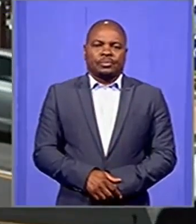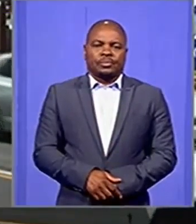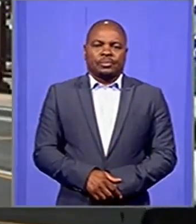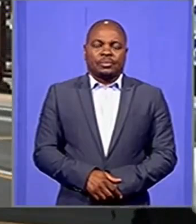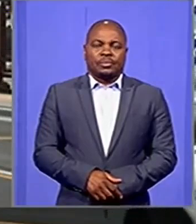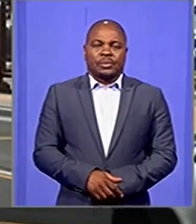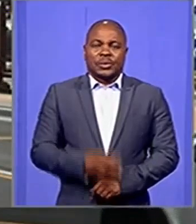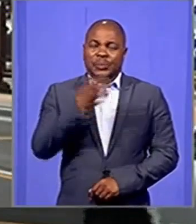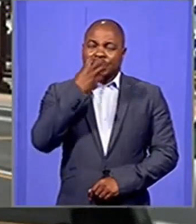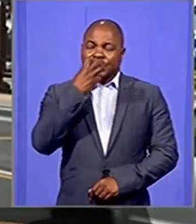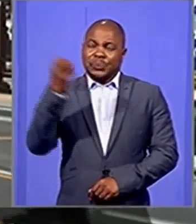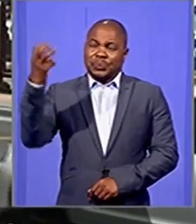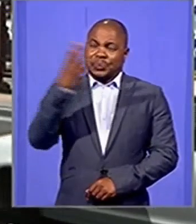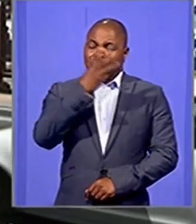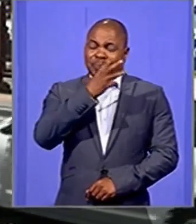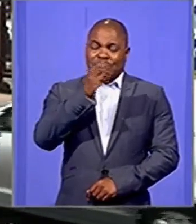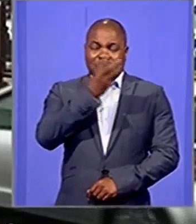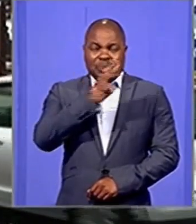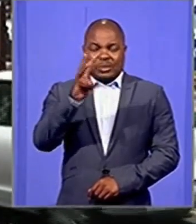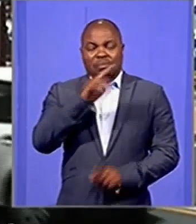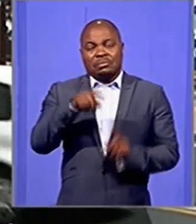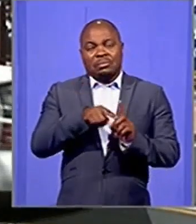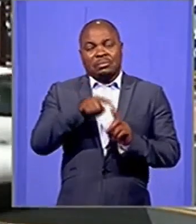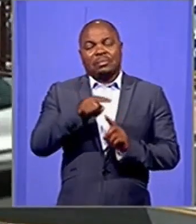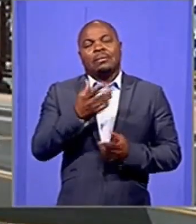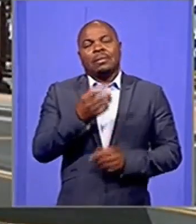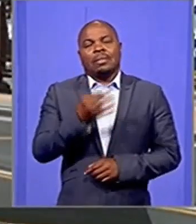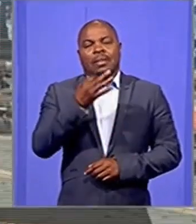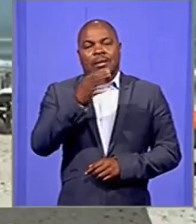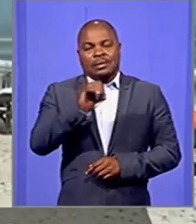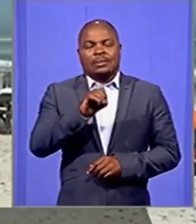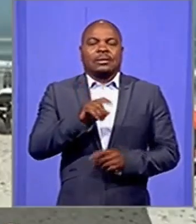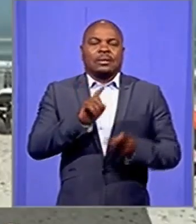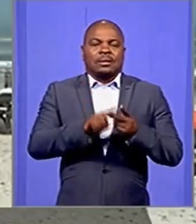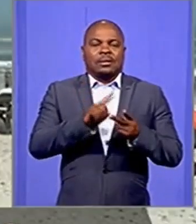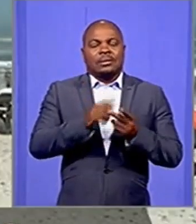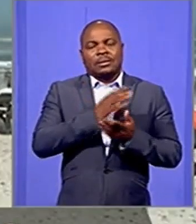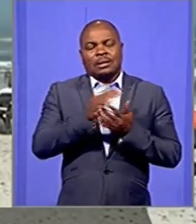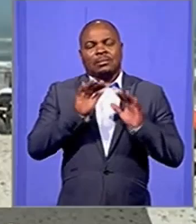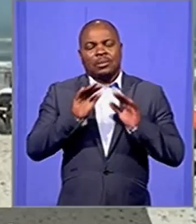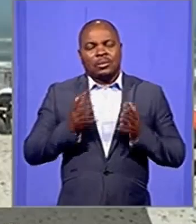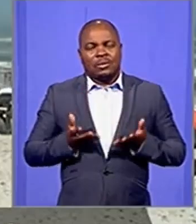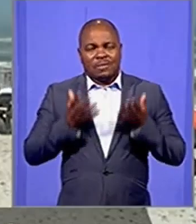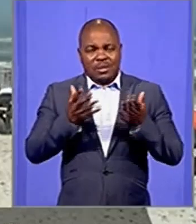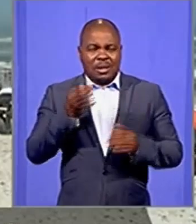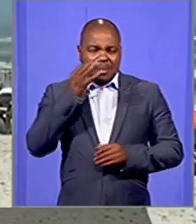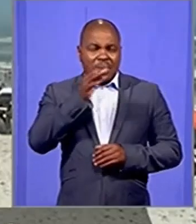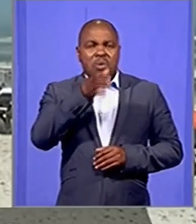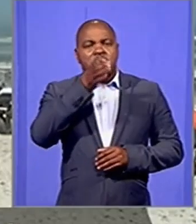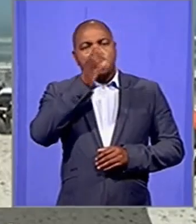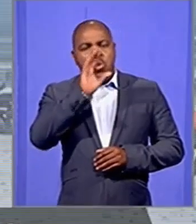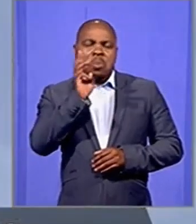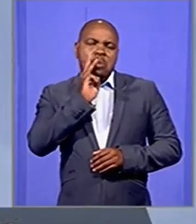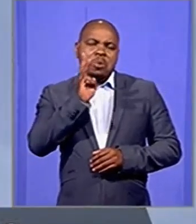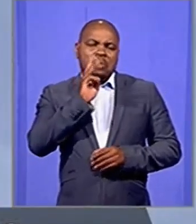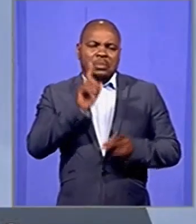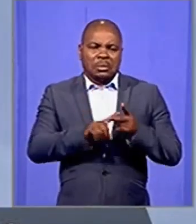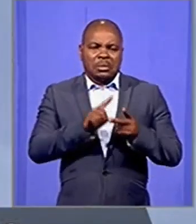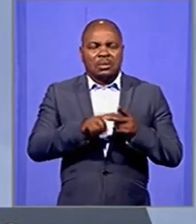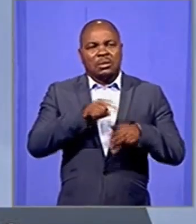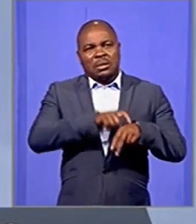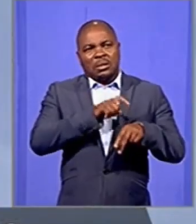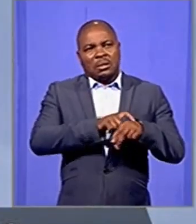Motjheso dikarolong tse ngata tsa naha o fihla dikgarateng tse 30 mme ba ditshebeletso tsa tshohanyetso ba kopa batho hore ba nwe metsi le ho se be letsatsing pakeng tsa hora